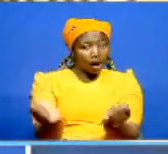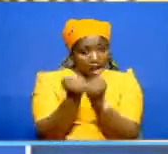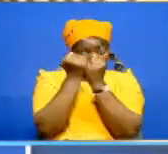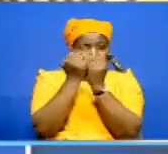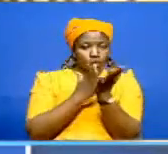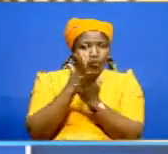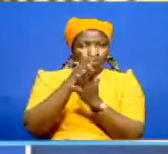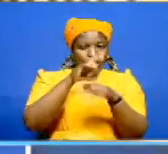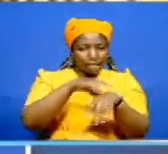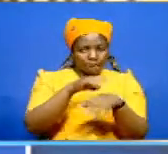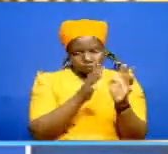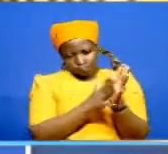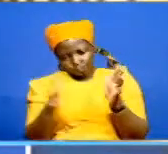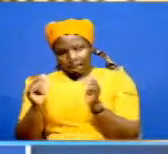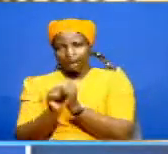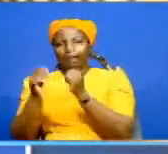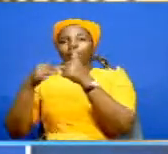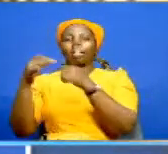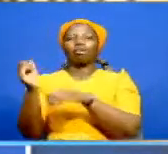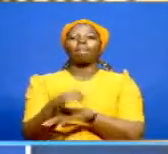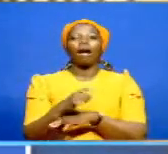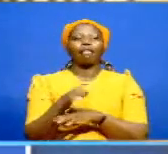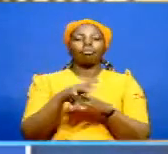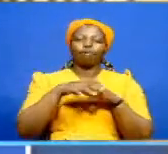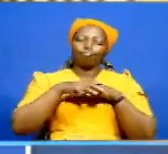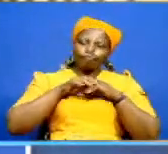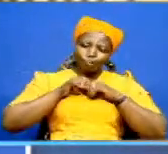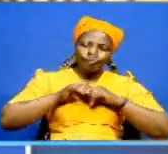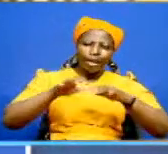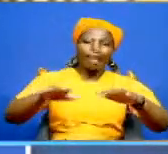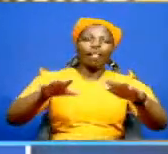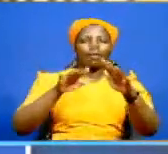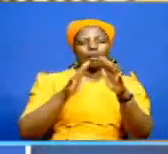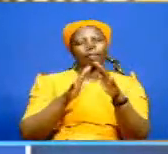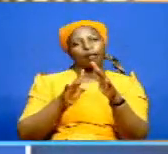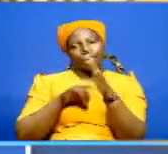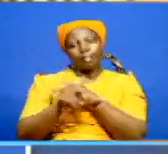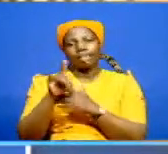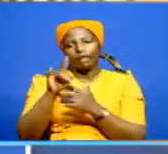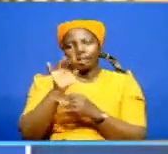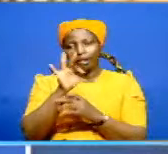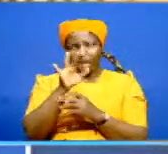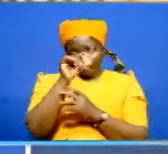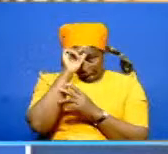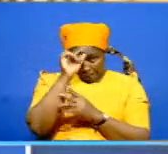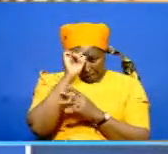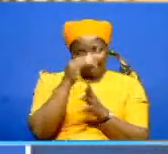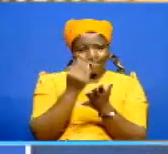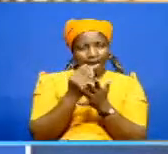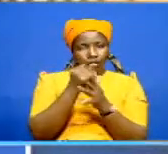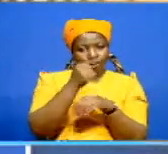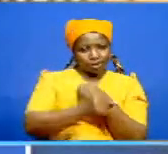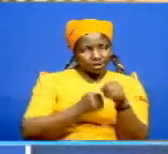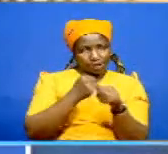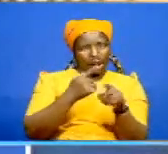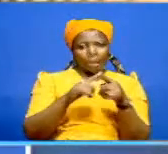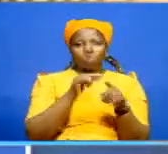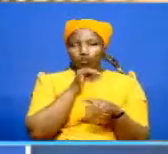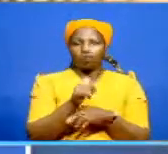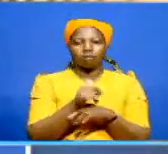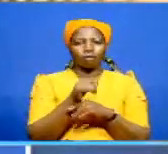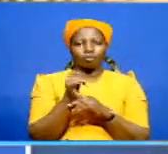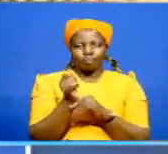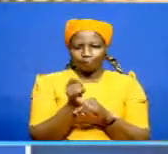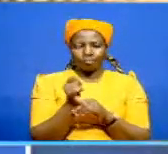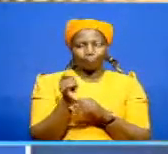a period of 18 months, spread over 3 government fiscal years and not calendar years.